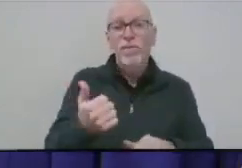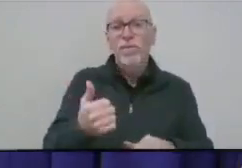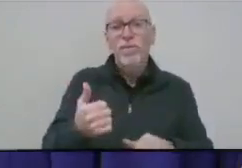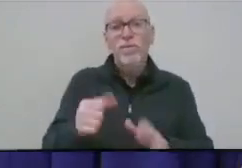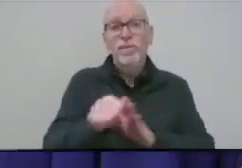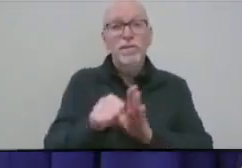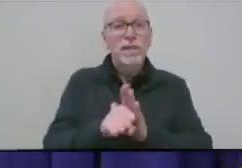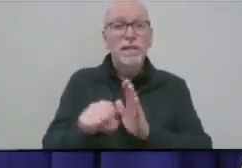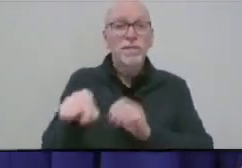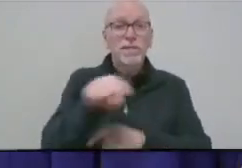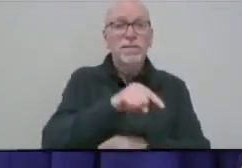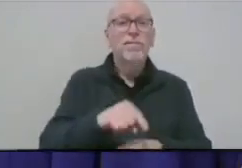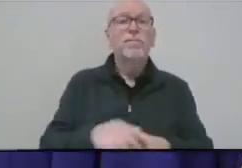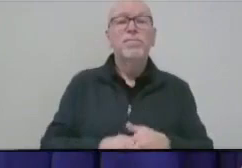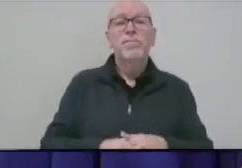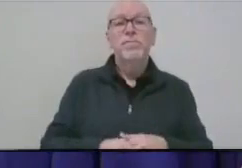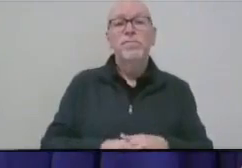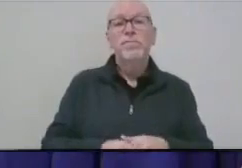counterparts in competition.